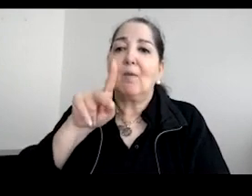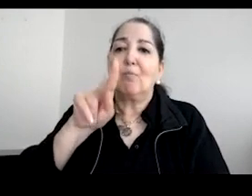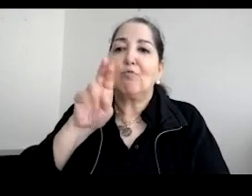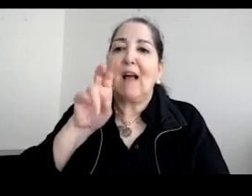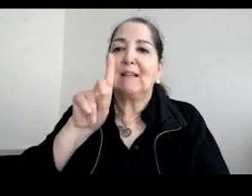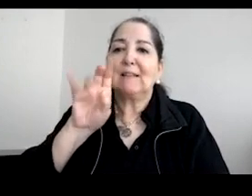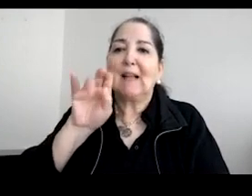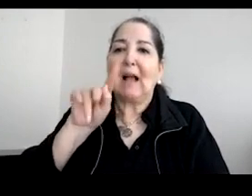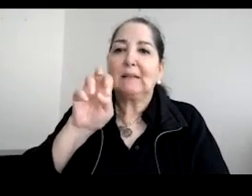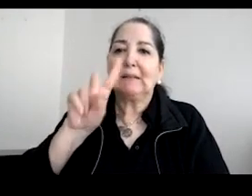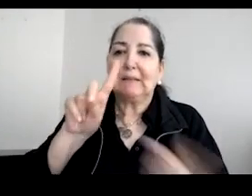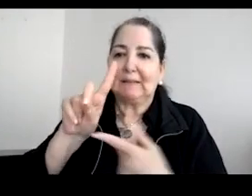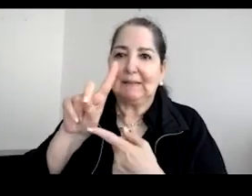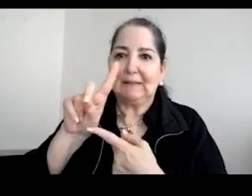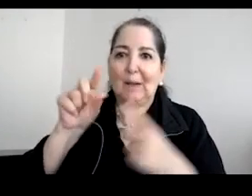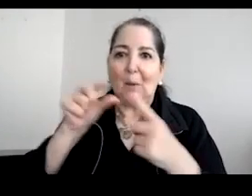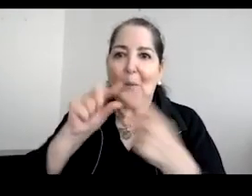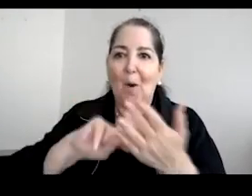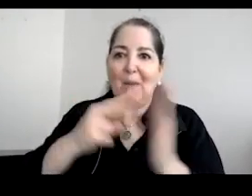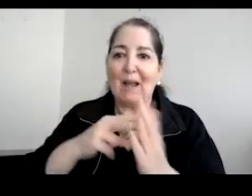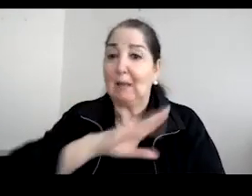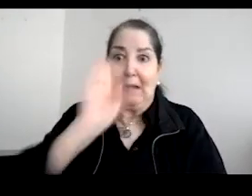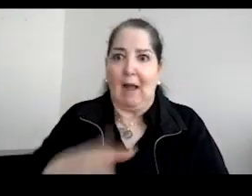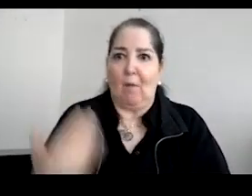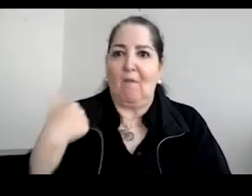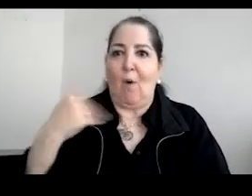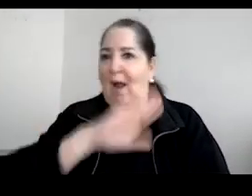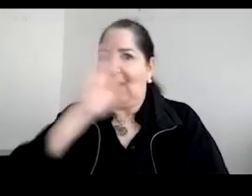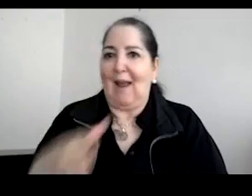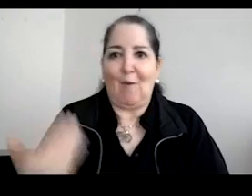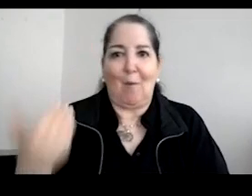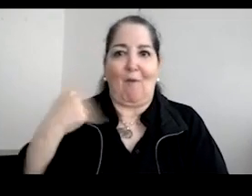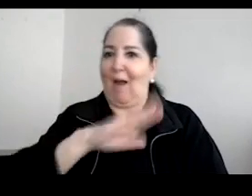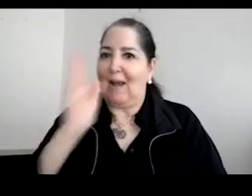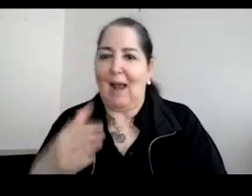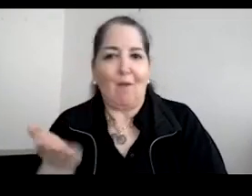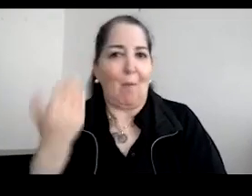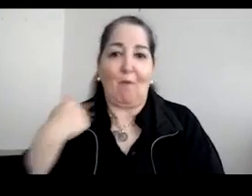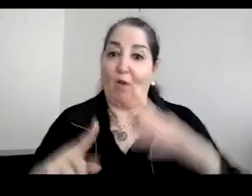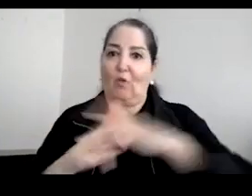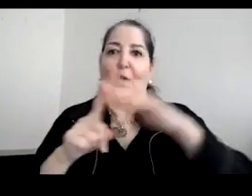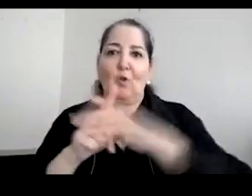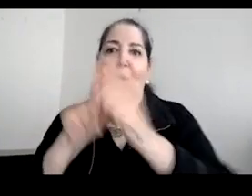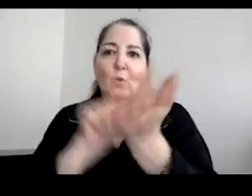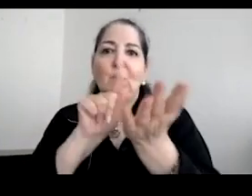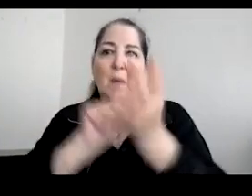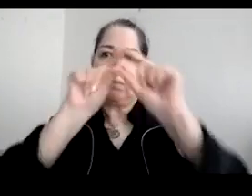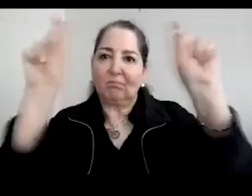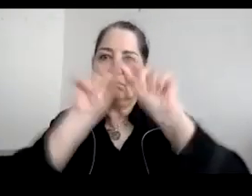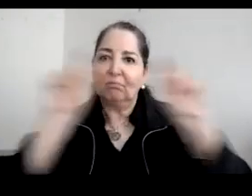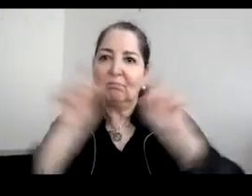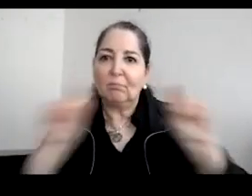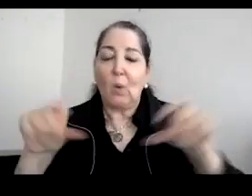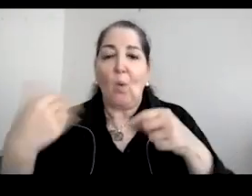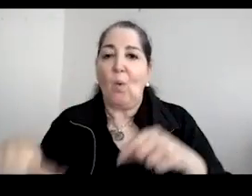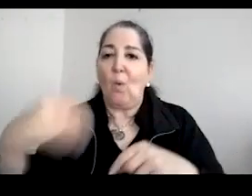creativity from the New York Times front page department. So you can see that the recession is really unique. So the figure that you're looking at goes